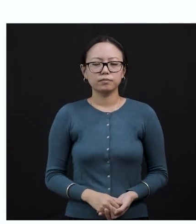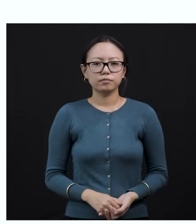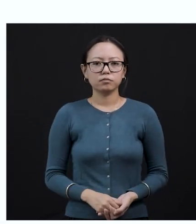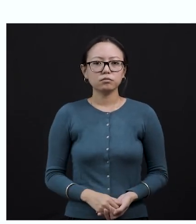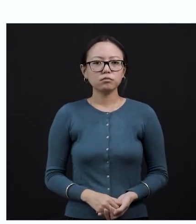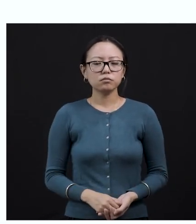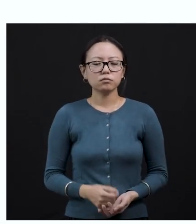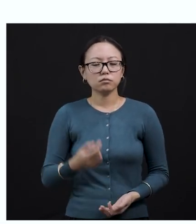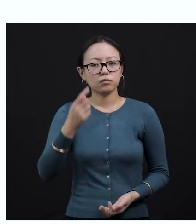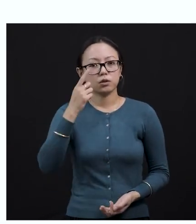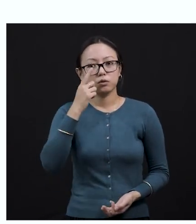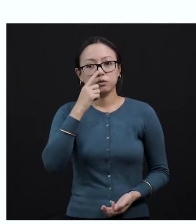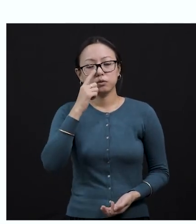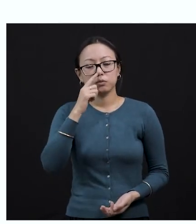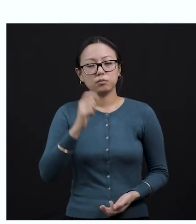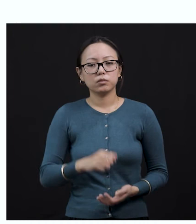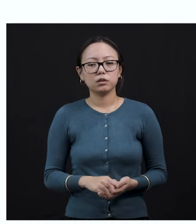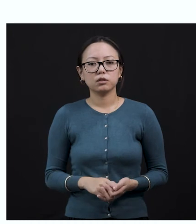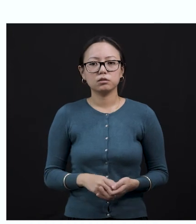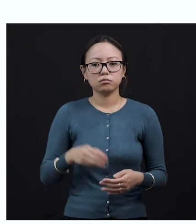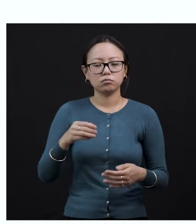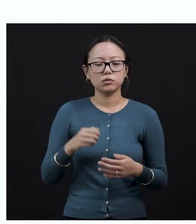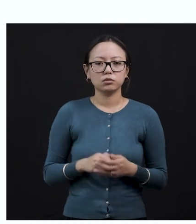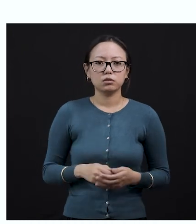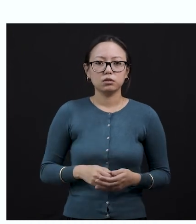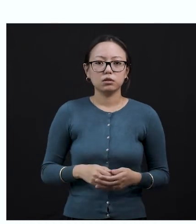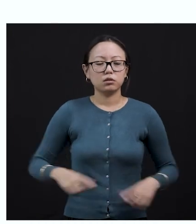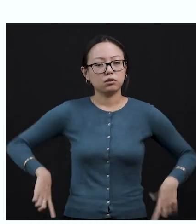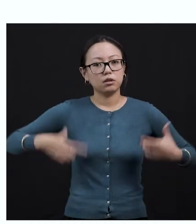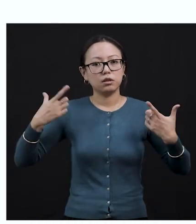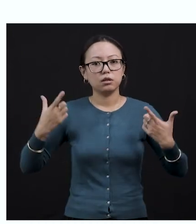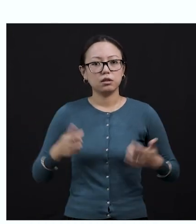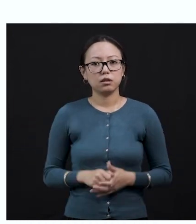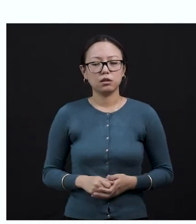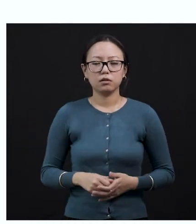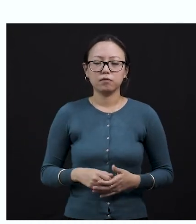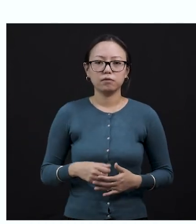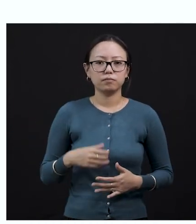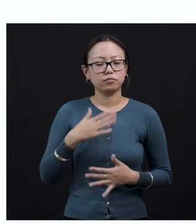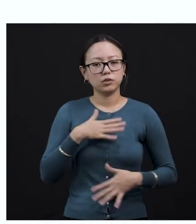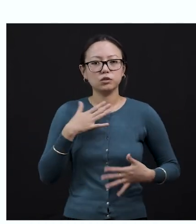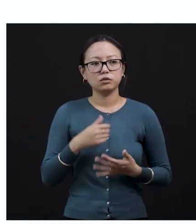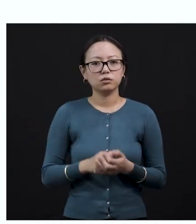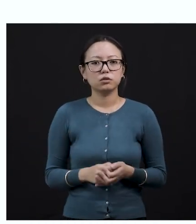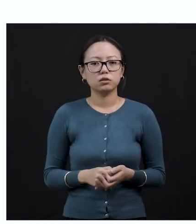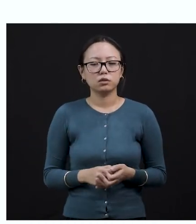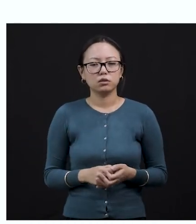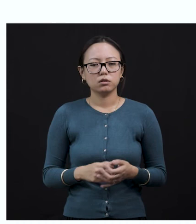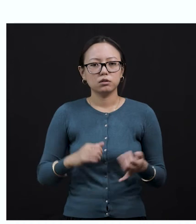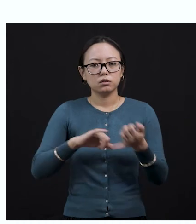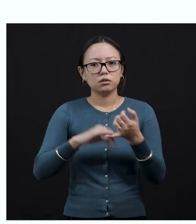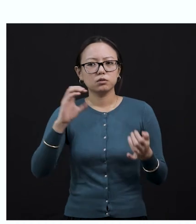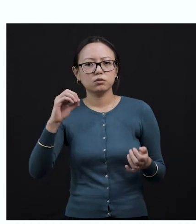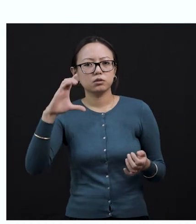the women of the Aryan culture, they also enjoyed their rights. That means in a society, they also